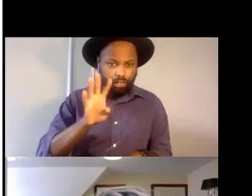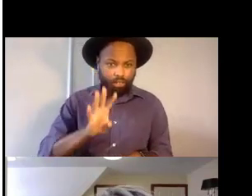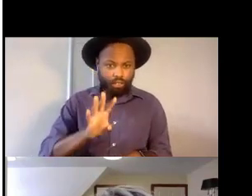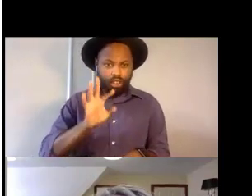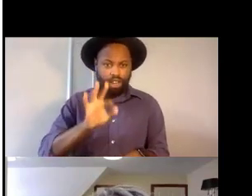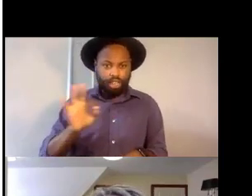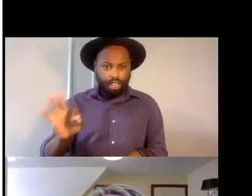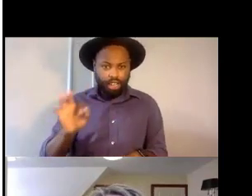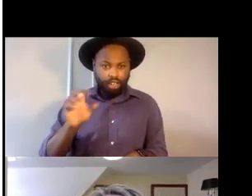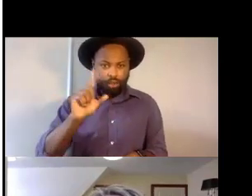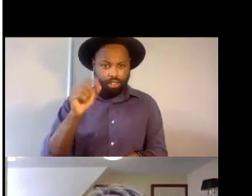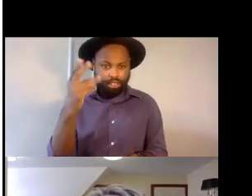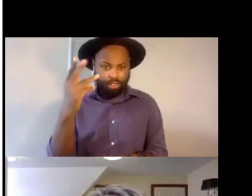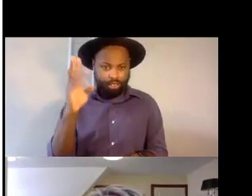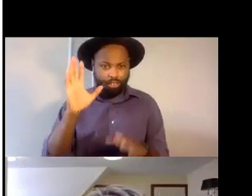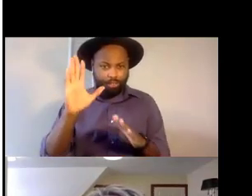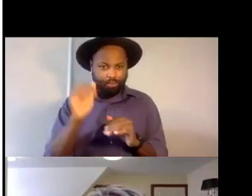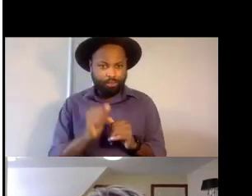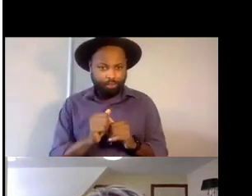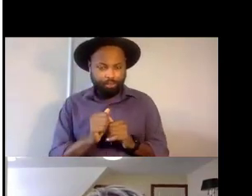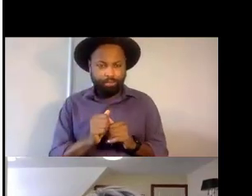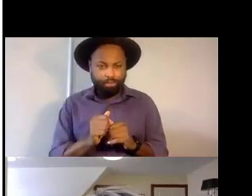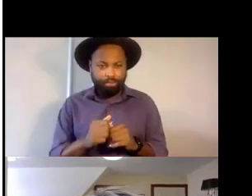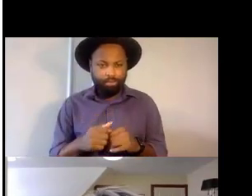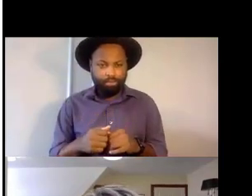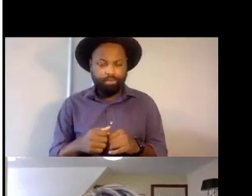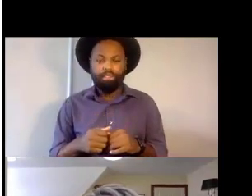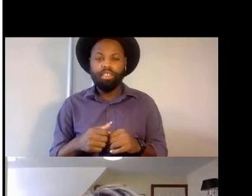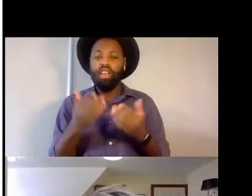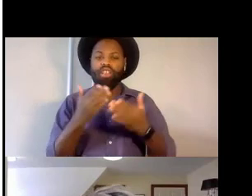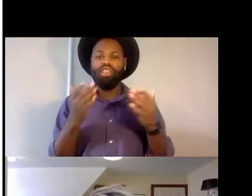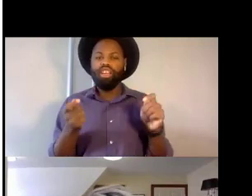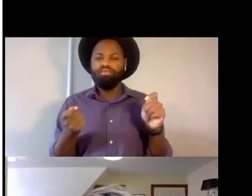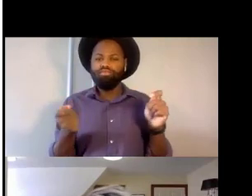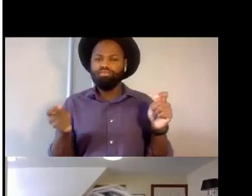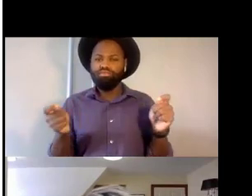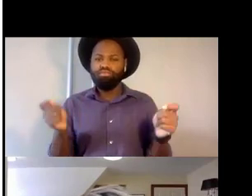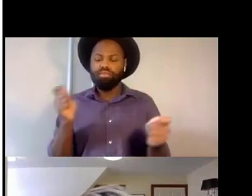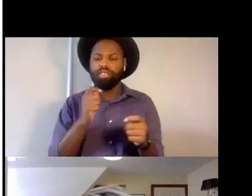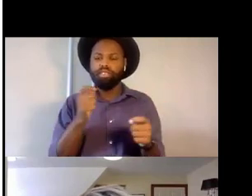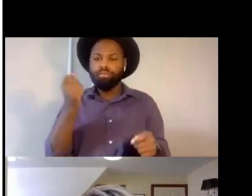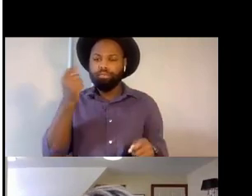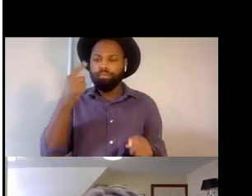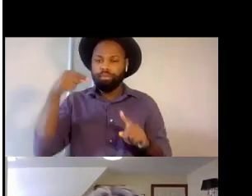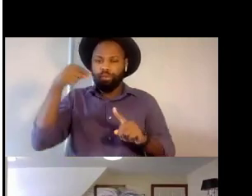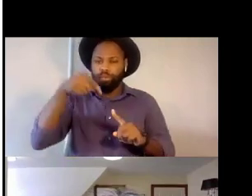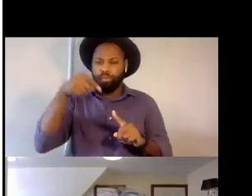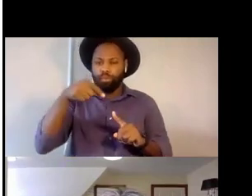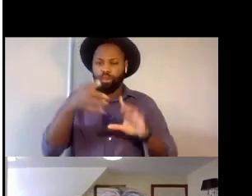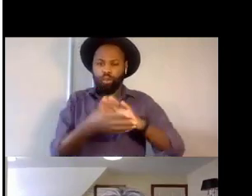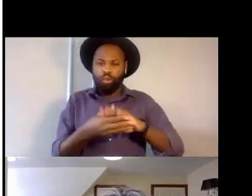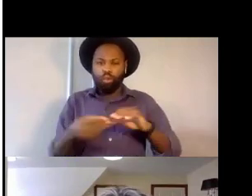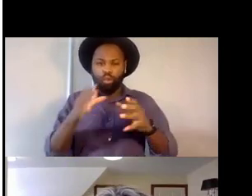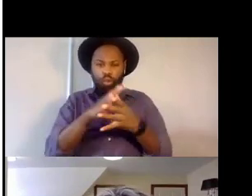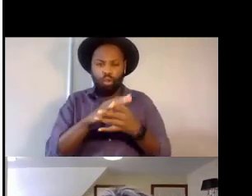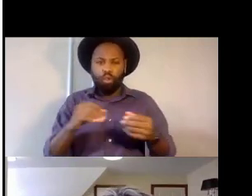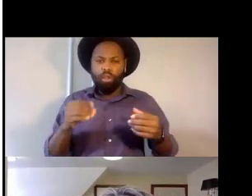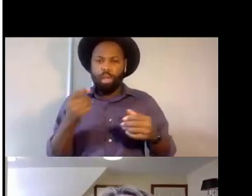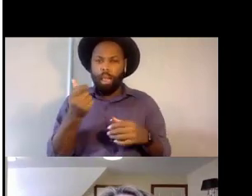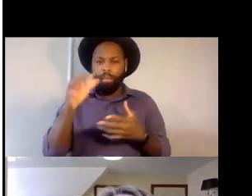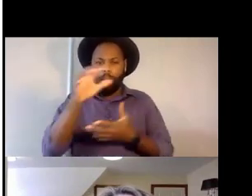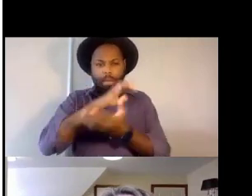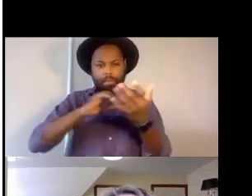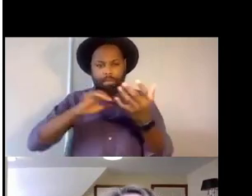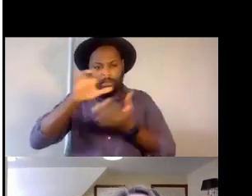So the things are changing, but the story is somewhat mixed in some instances.